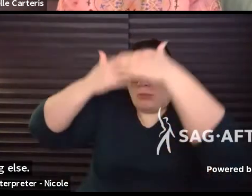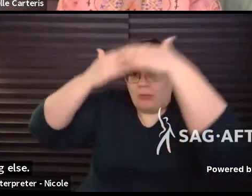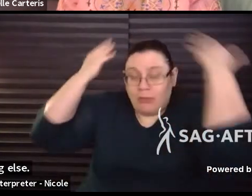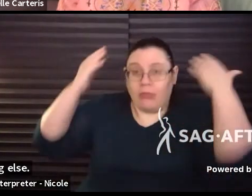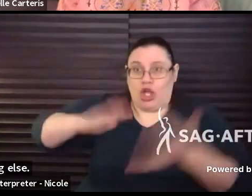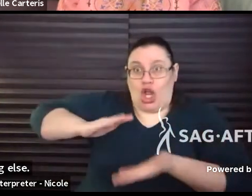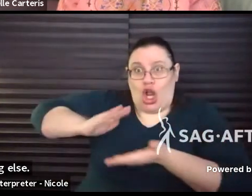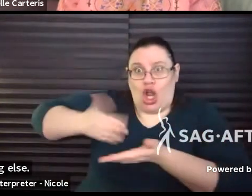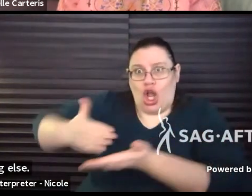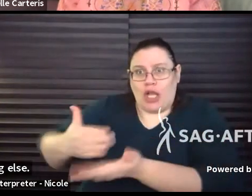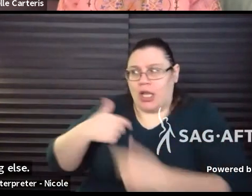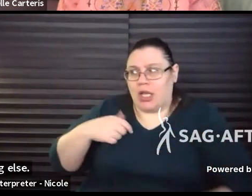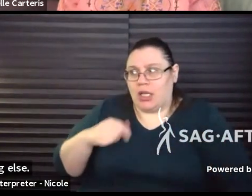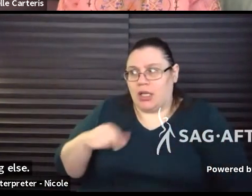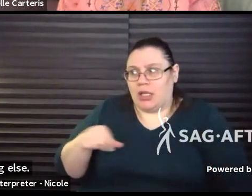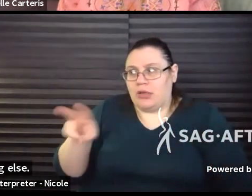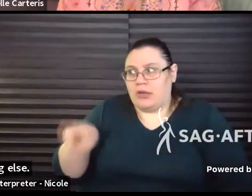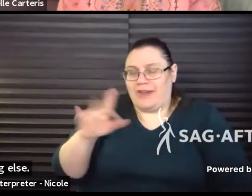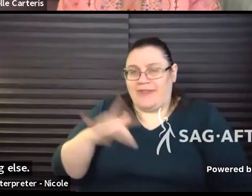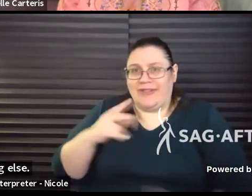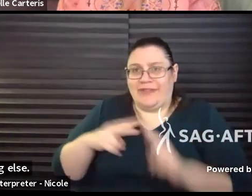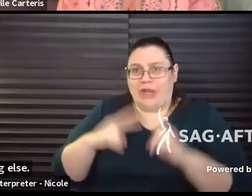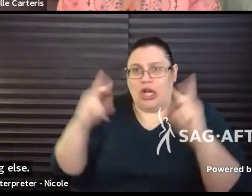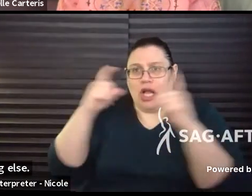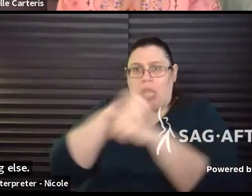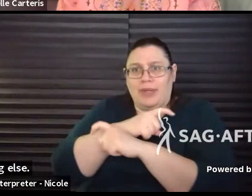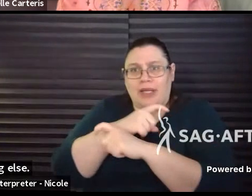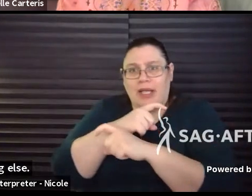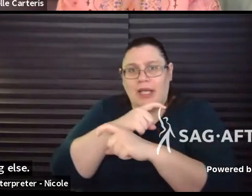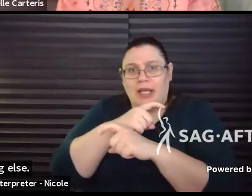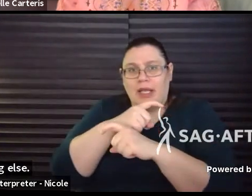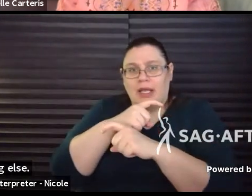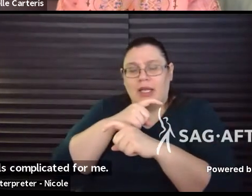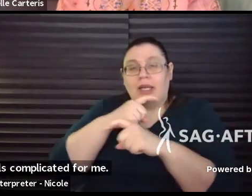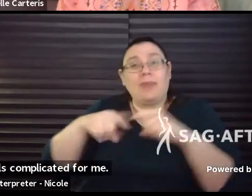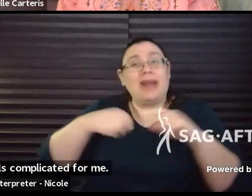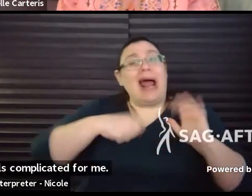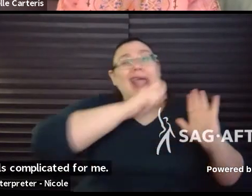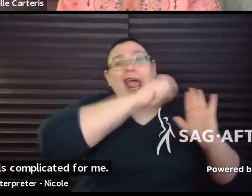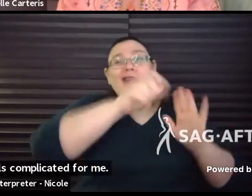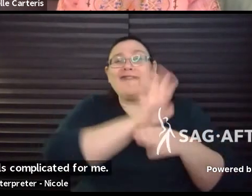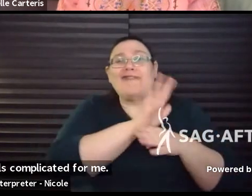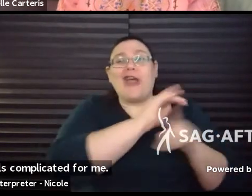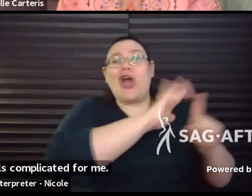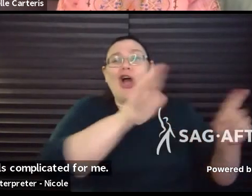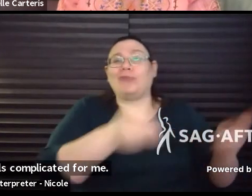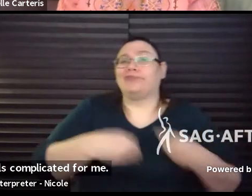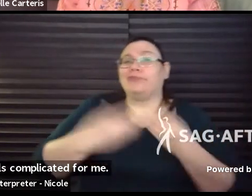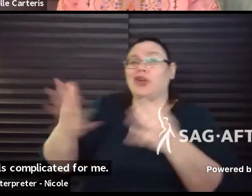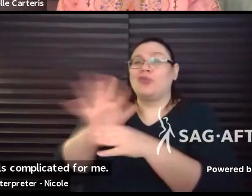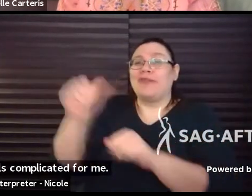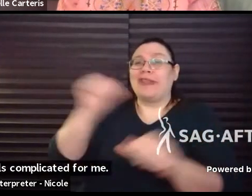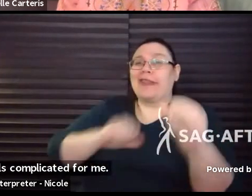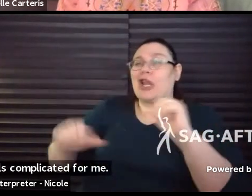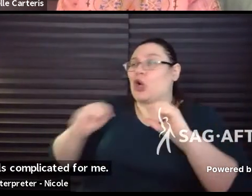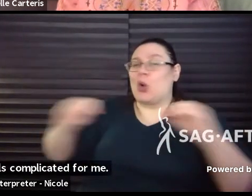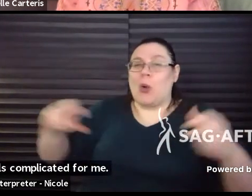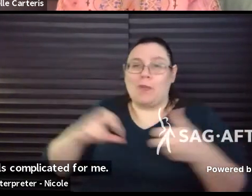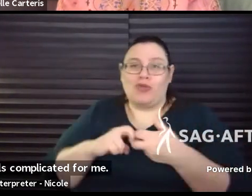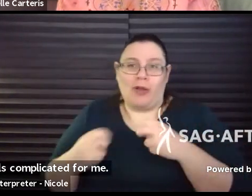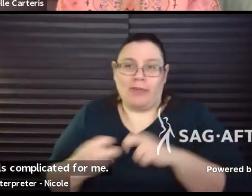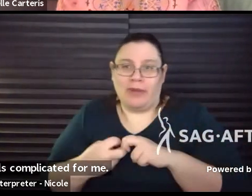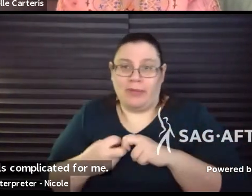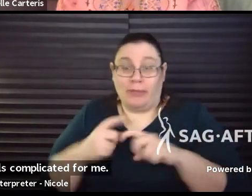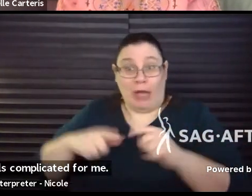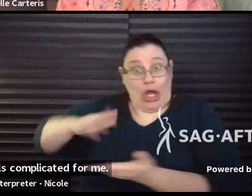Cooking feels really complicated for me. And yet I can finish an entire feature film and deliver this through a movie theater and do all of that. And somehow cooking